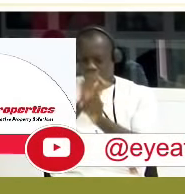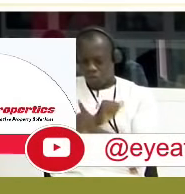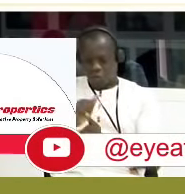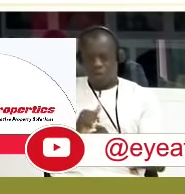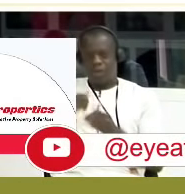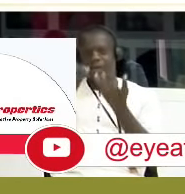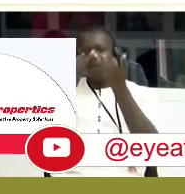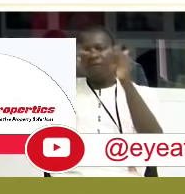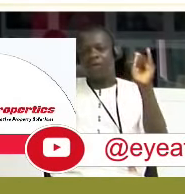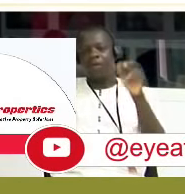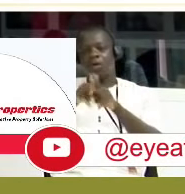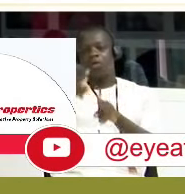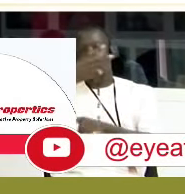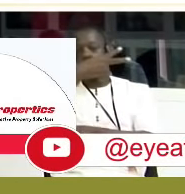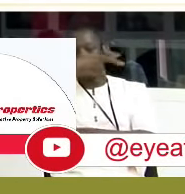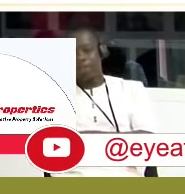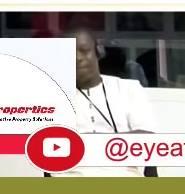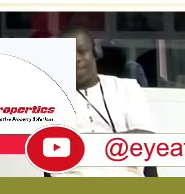1996.